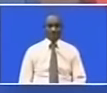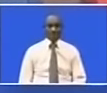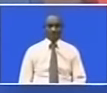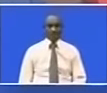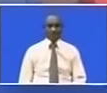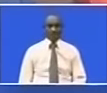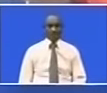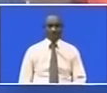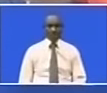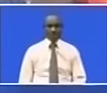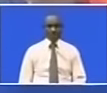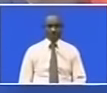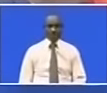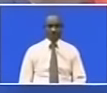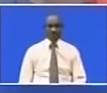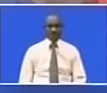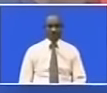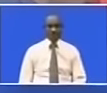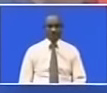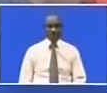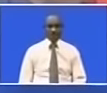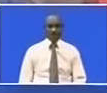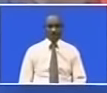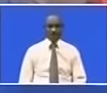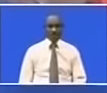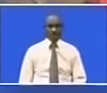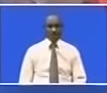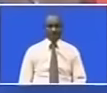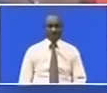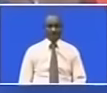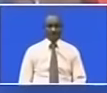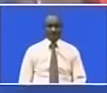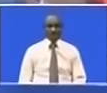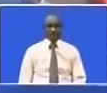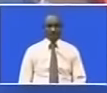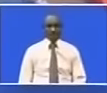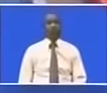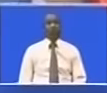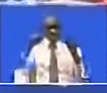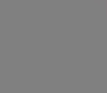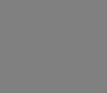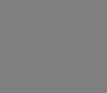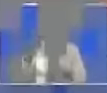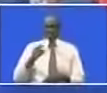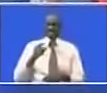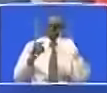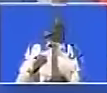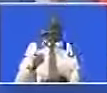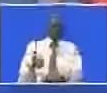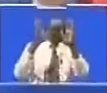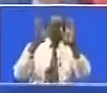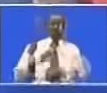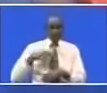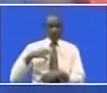Qu'il est un peuple libre et un peuple souverain. Today is a very important day for